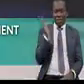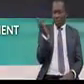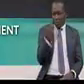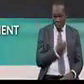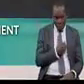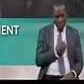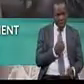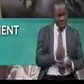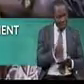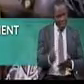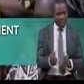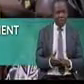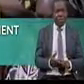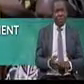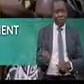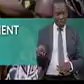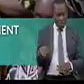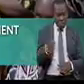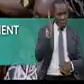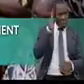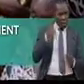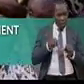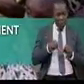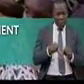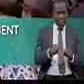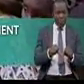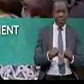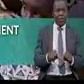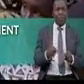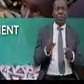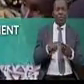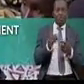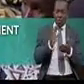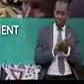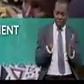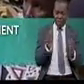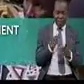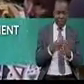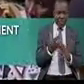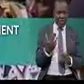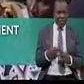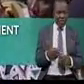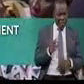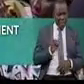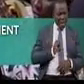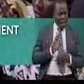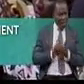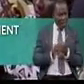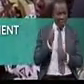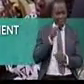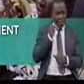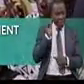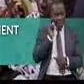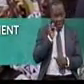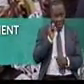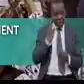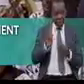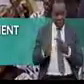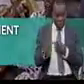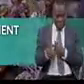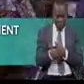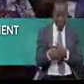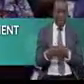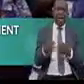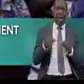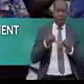on believing. Amen. I believed yesterday, today I believe. I said today I